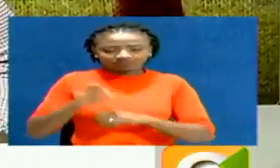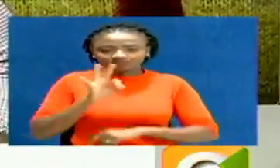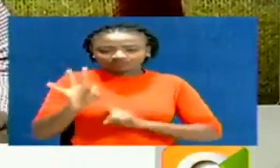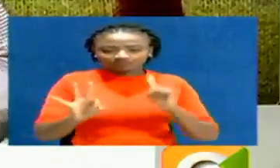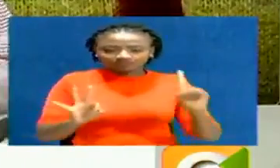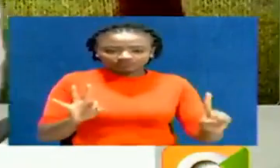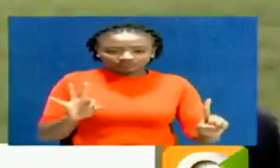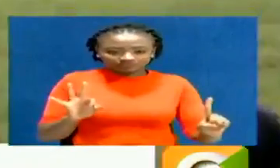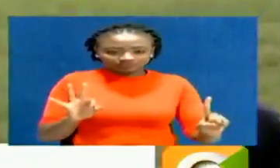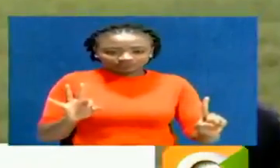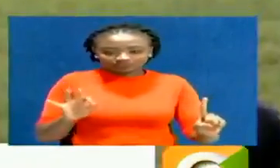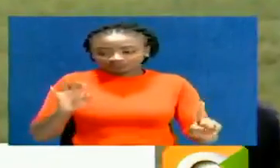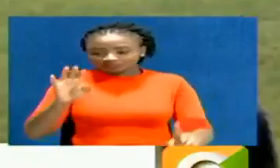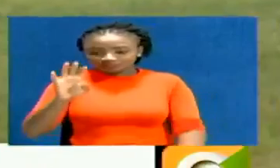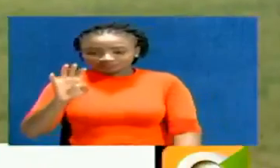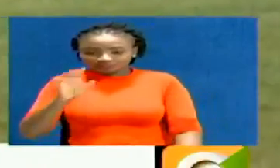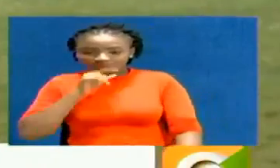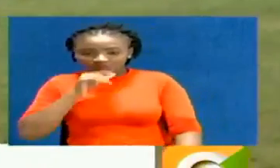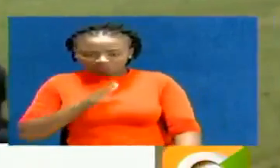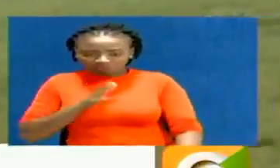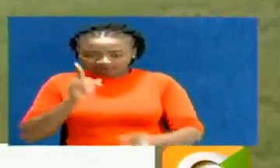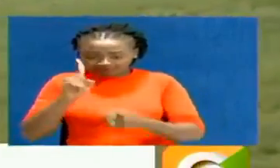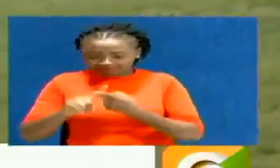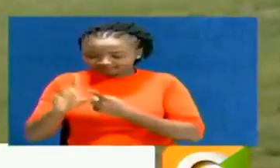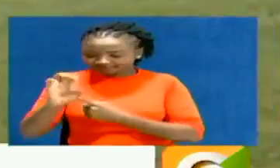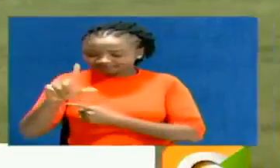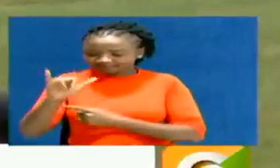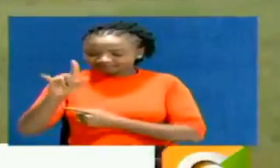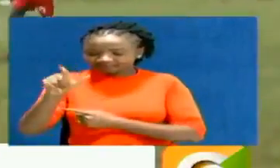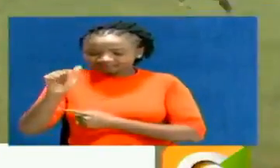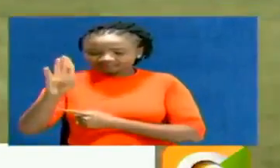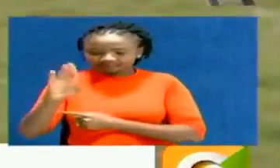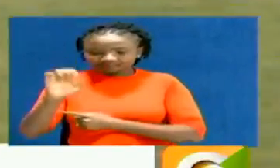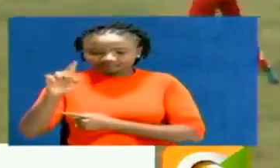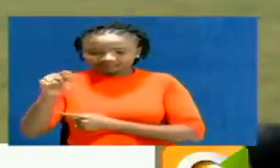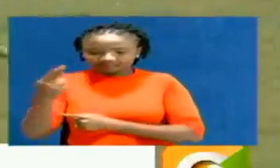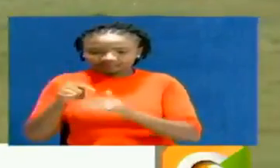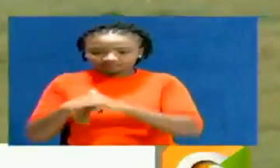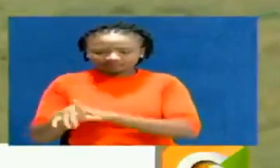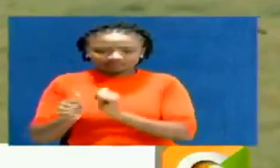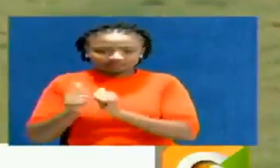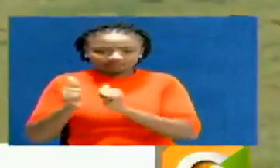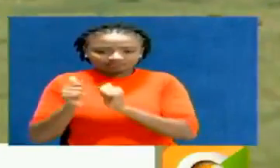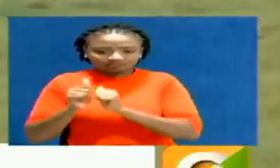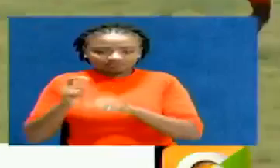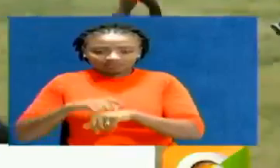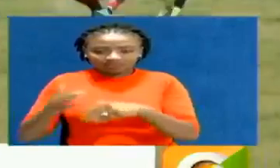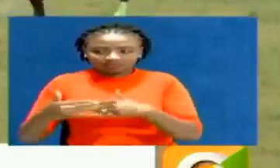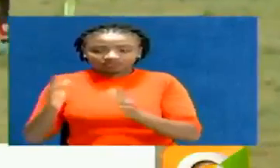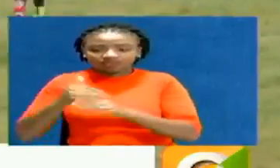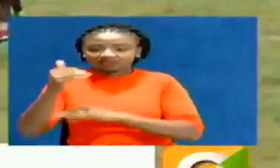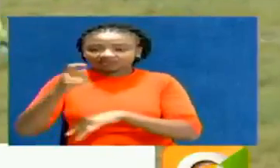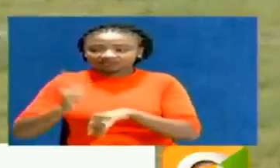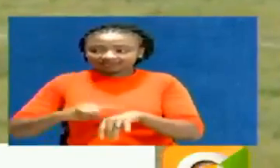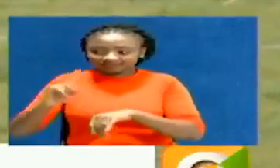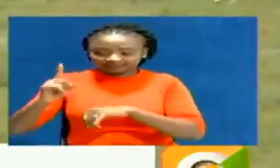grounds. Elizabeth Wamboi displayed great ball control after a pass from Cheryl Angach to score the opening goal after only